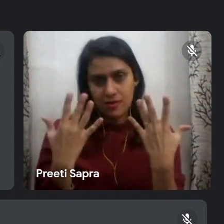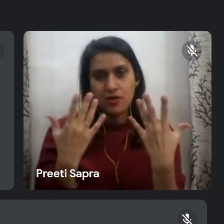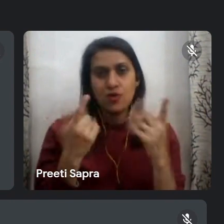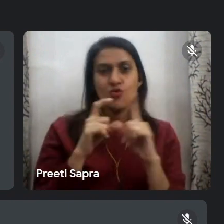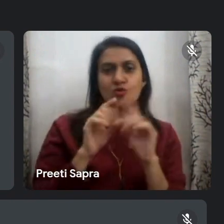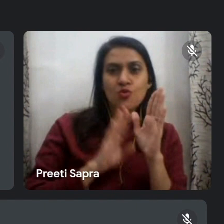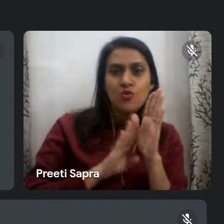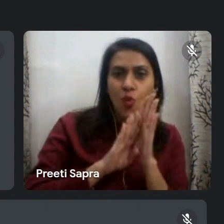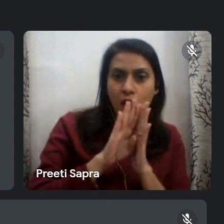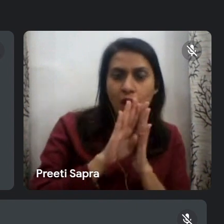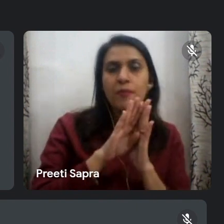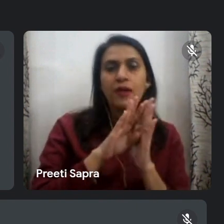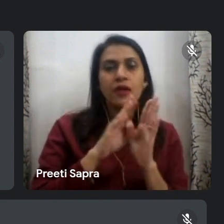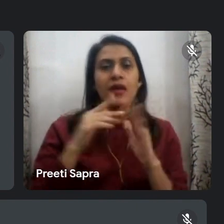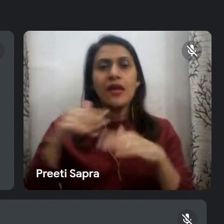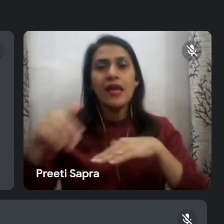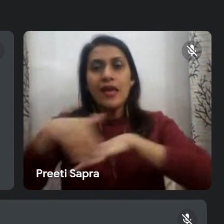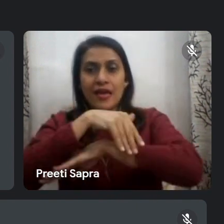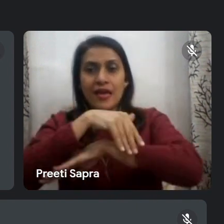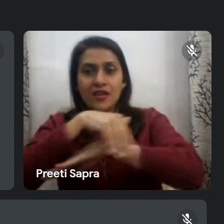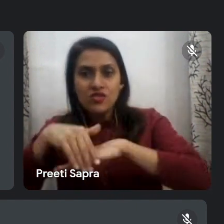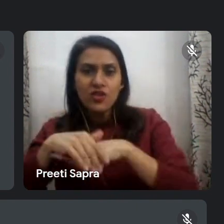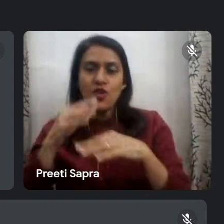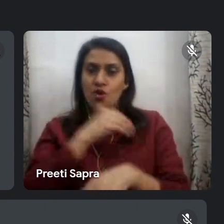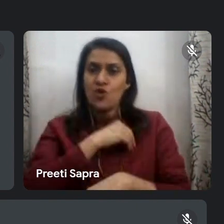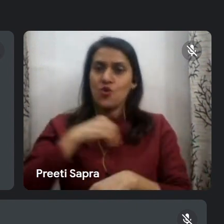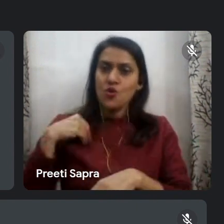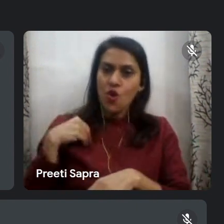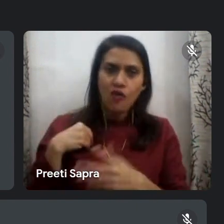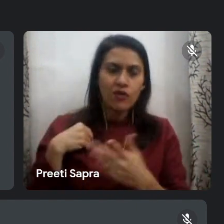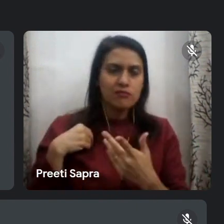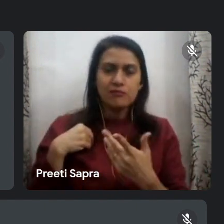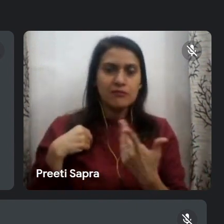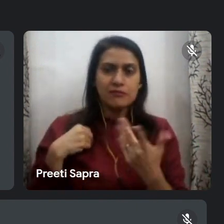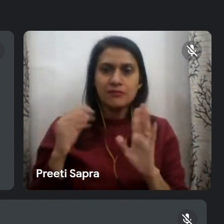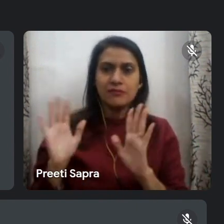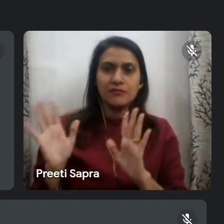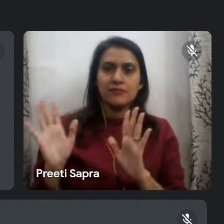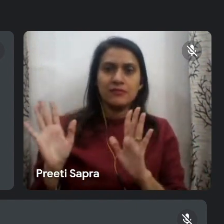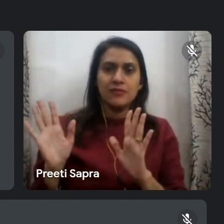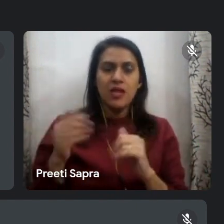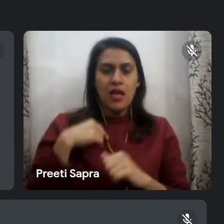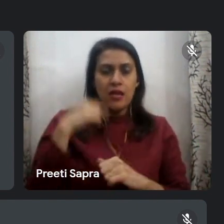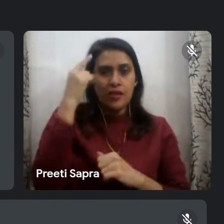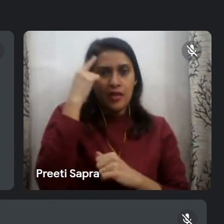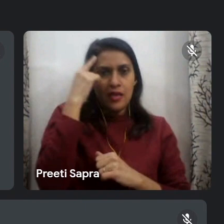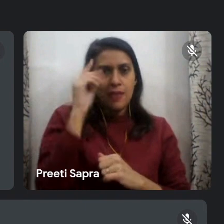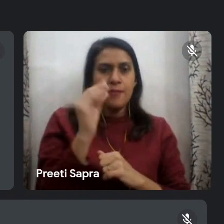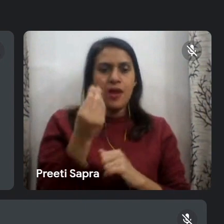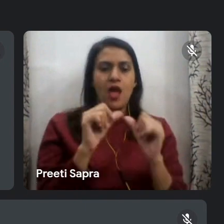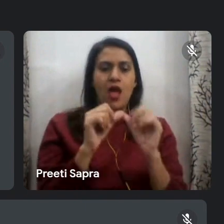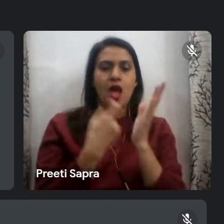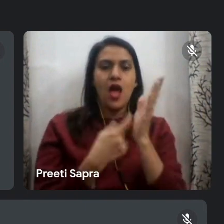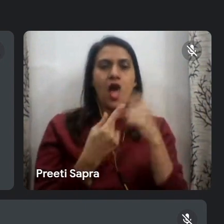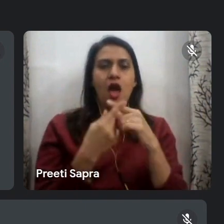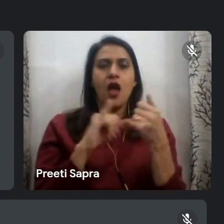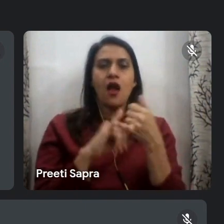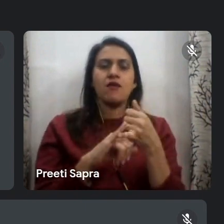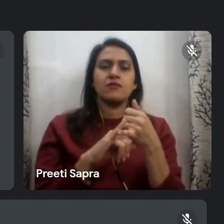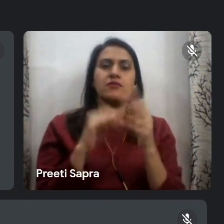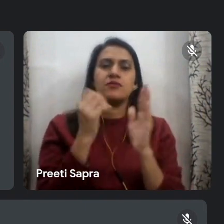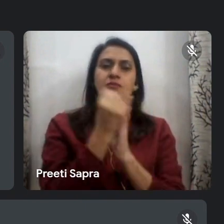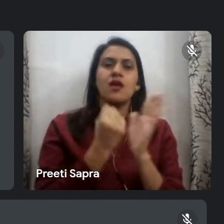development sort of stuff, or engineering or doctor or anything like that, because I felt like arts was my thing. So I went and